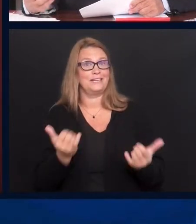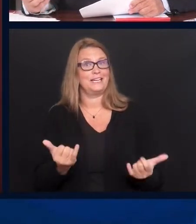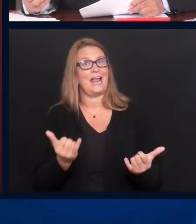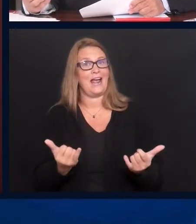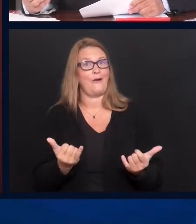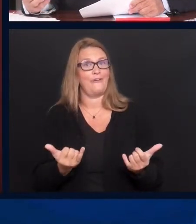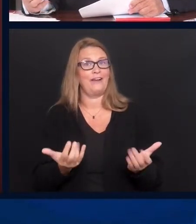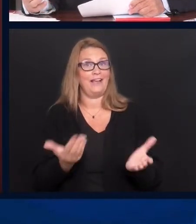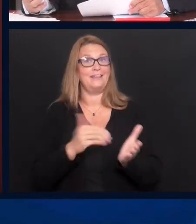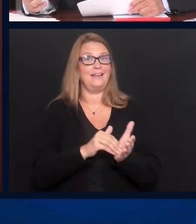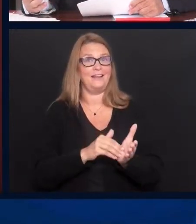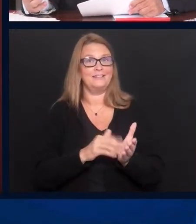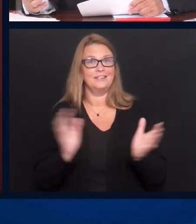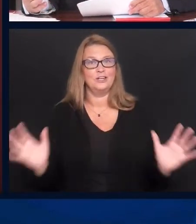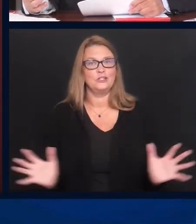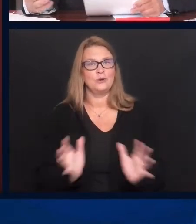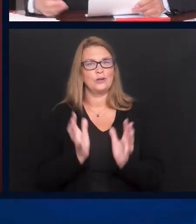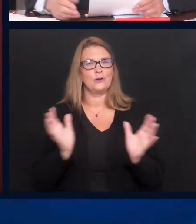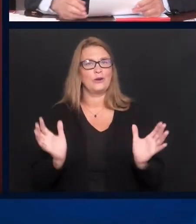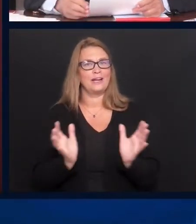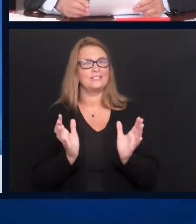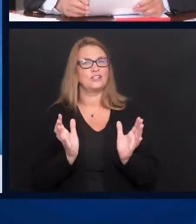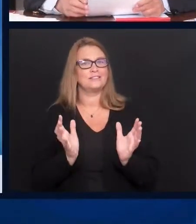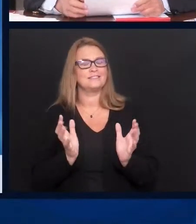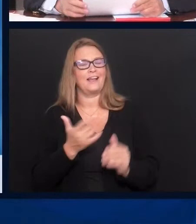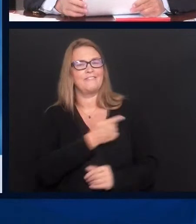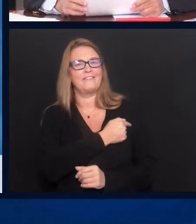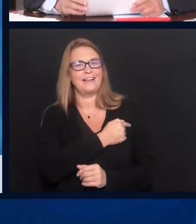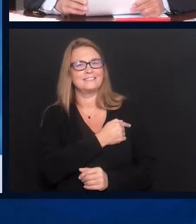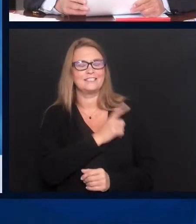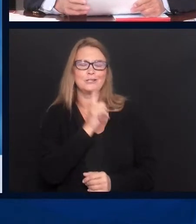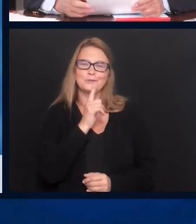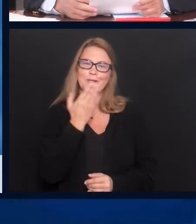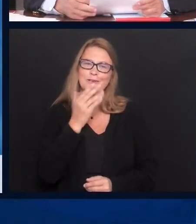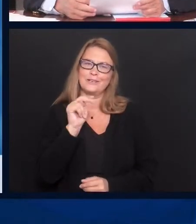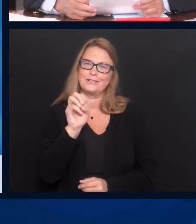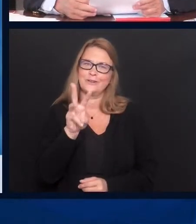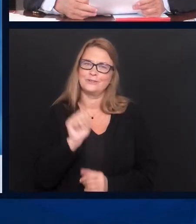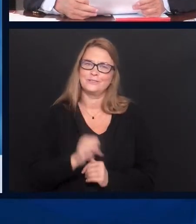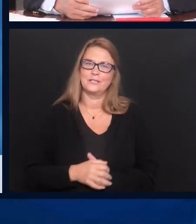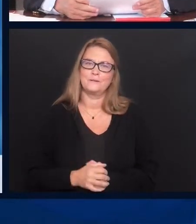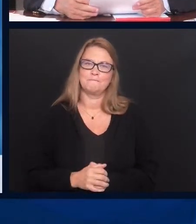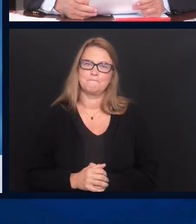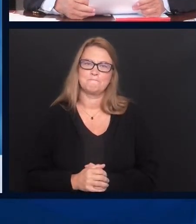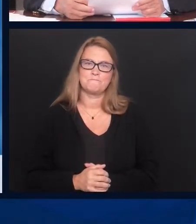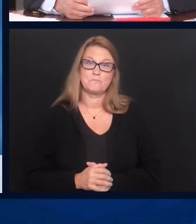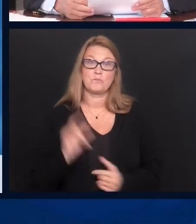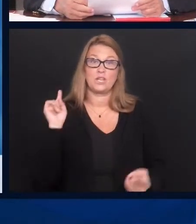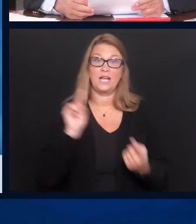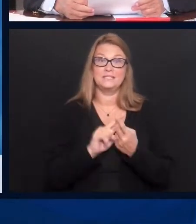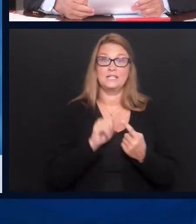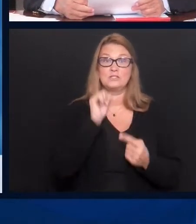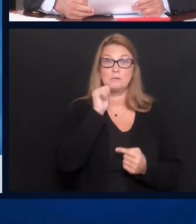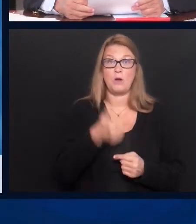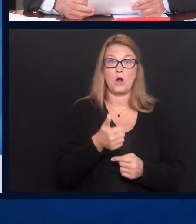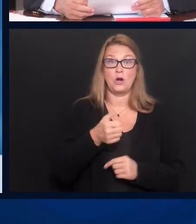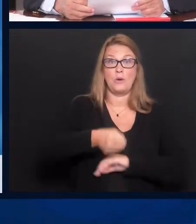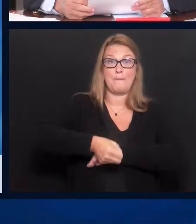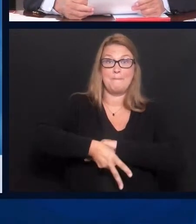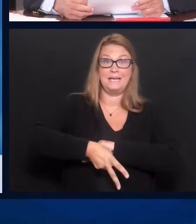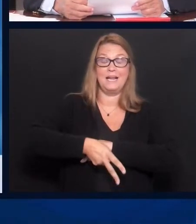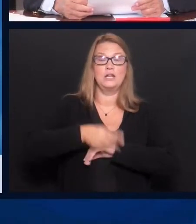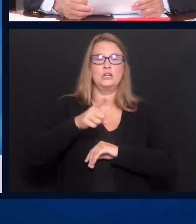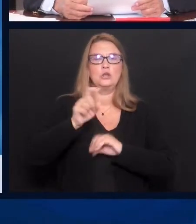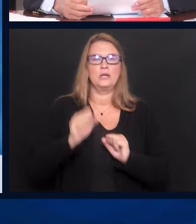to absolutely encourage us to get vaccinated. I think it's great stuff. Until tomorrow at midnight, you